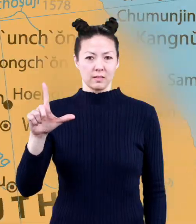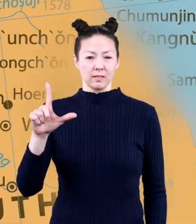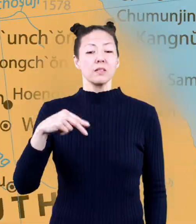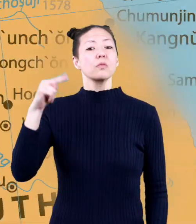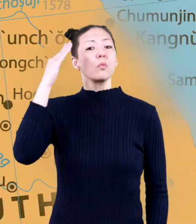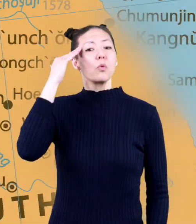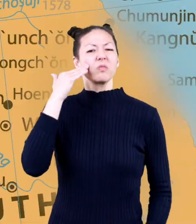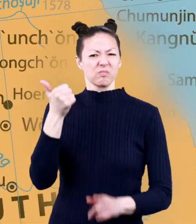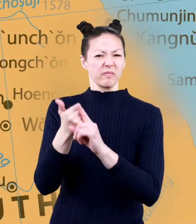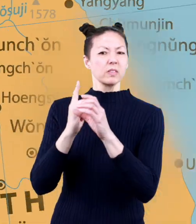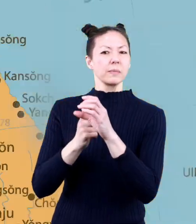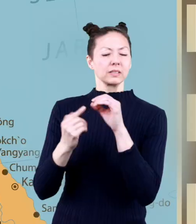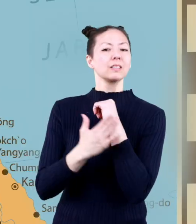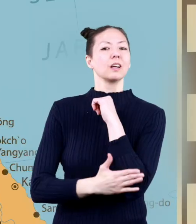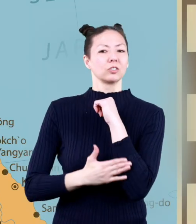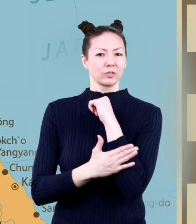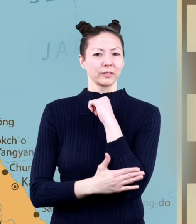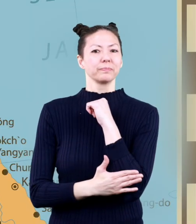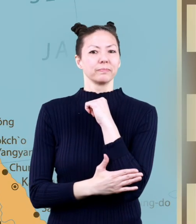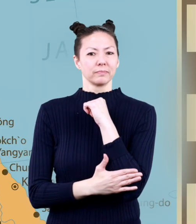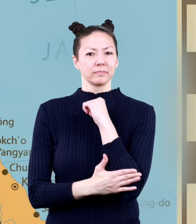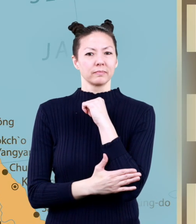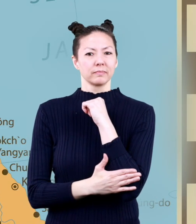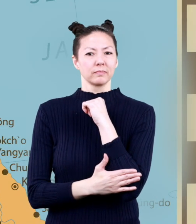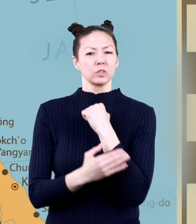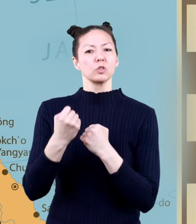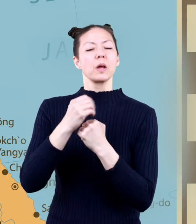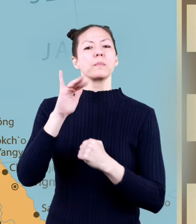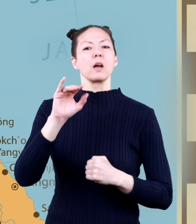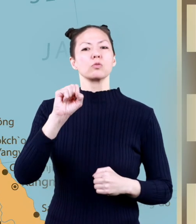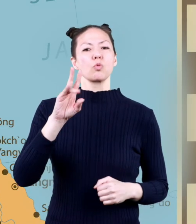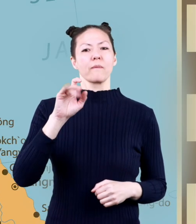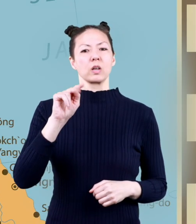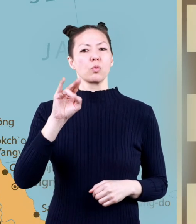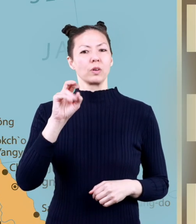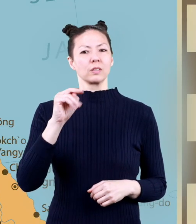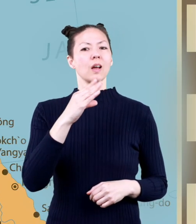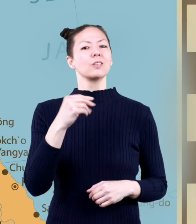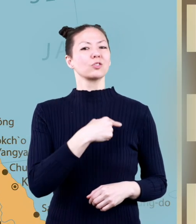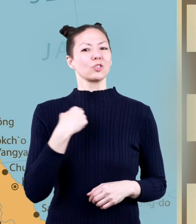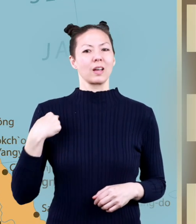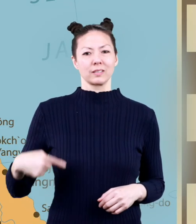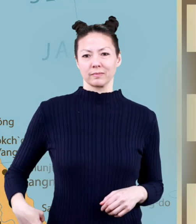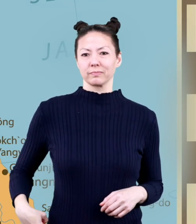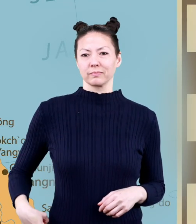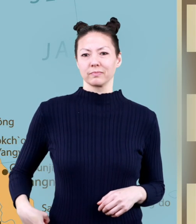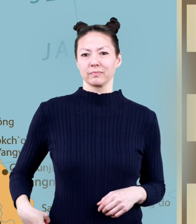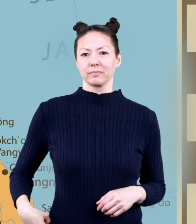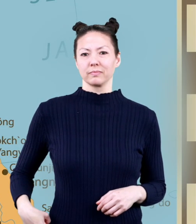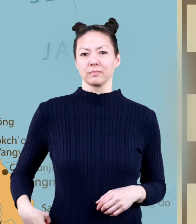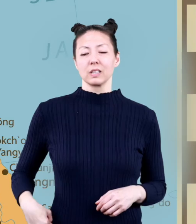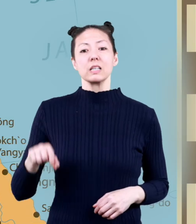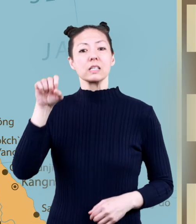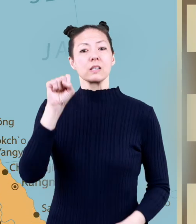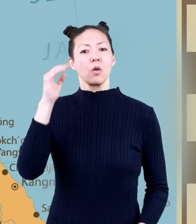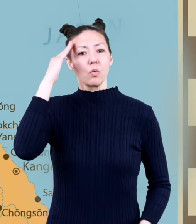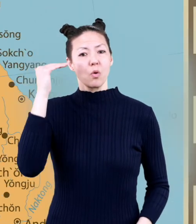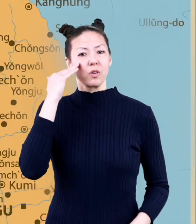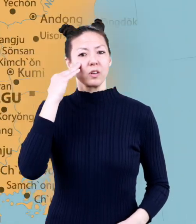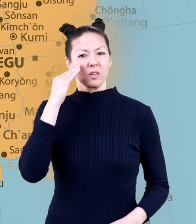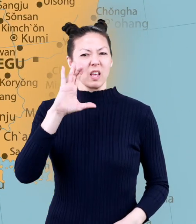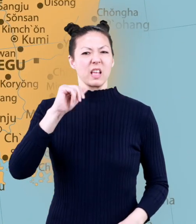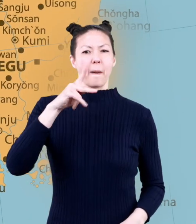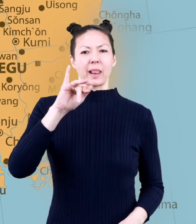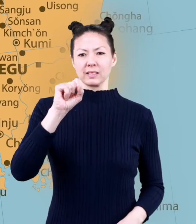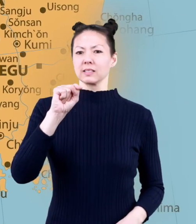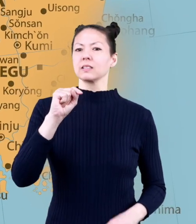38th parallel. North Korea was a communist country, supported by the Soviet Union and China. And